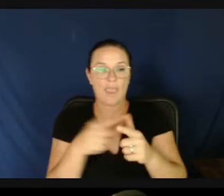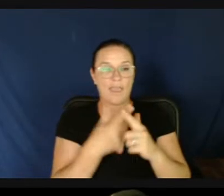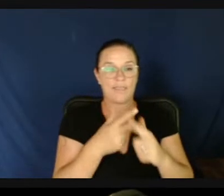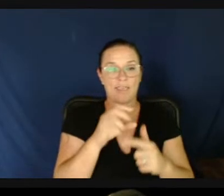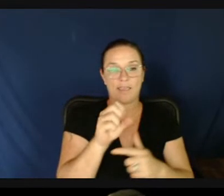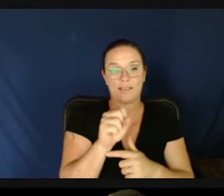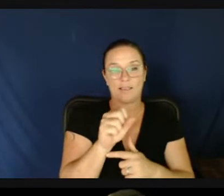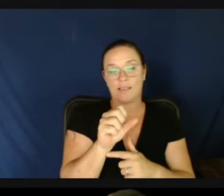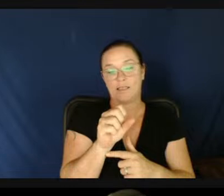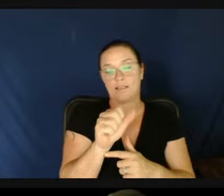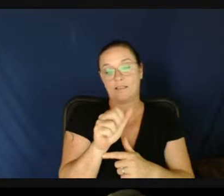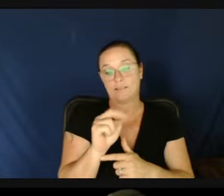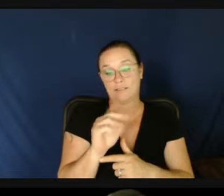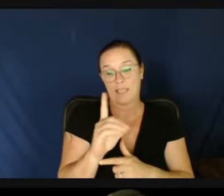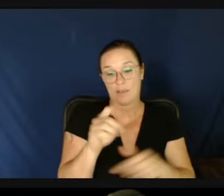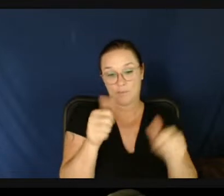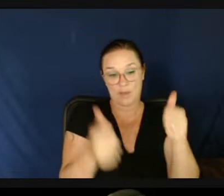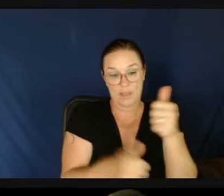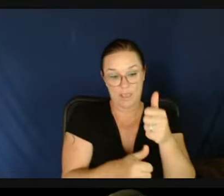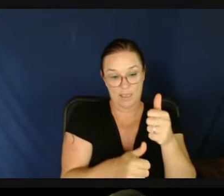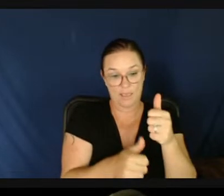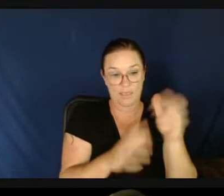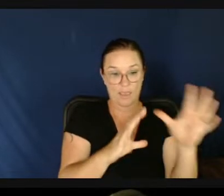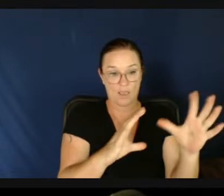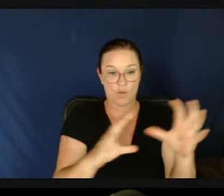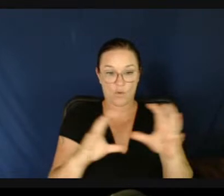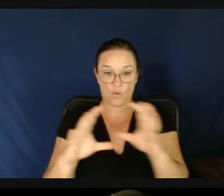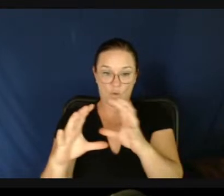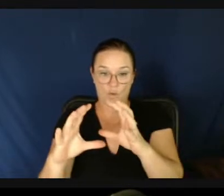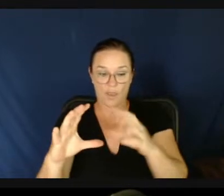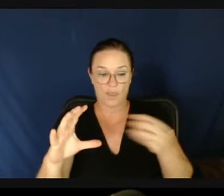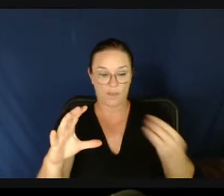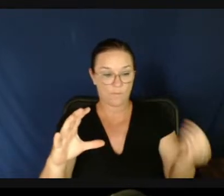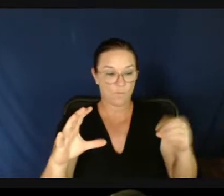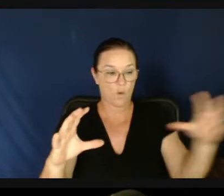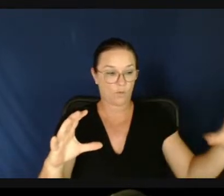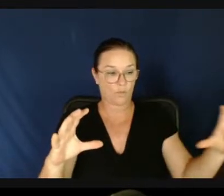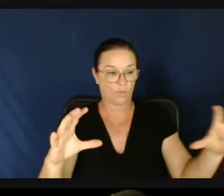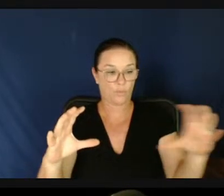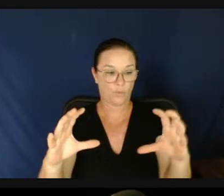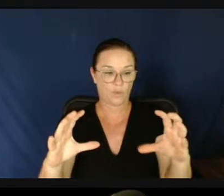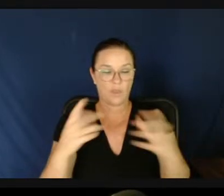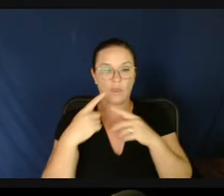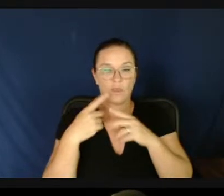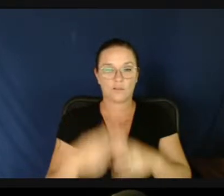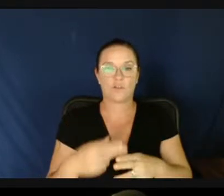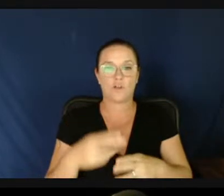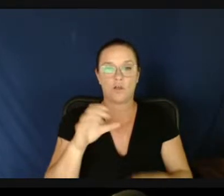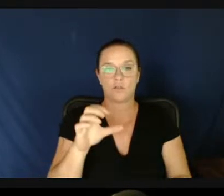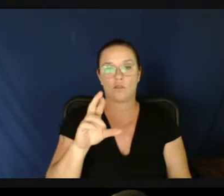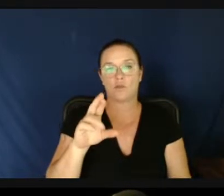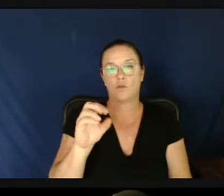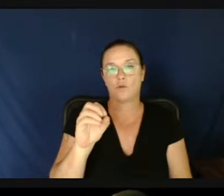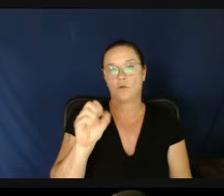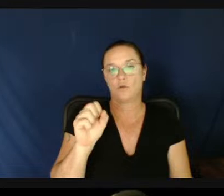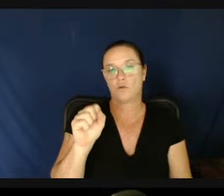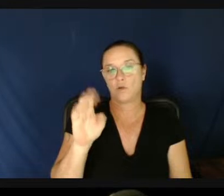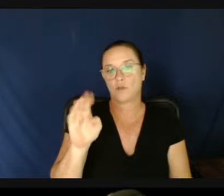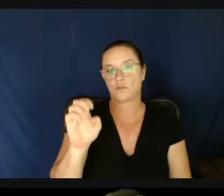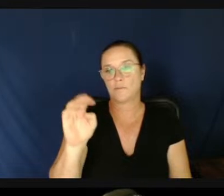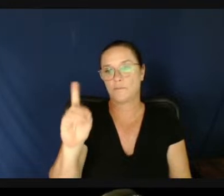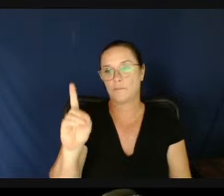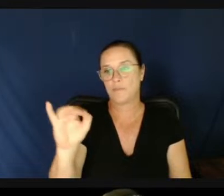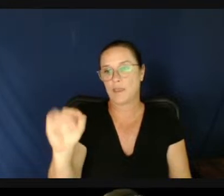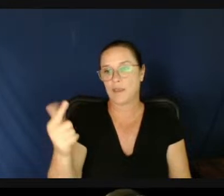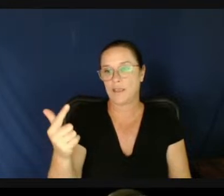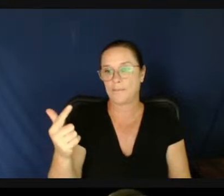erosion of one leaving and another one getting put on top, basically, right? That's what we call cross-bedding right there. First phase dunes also